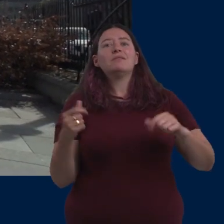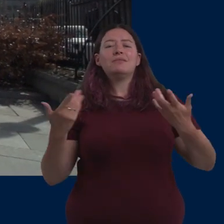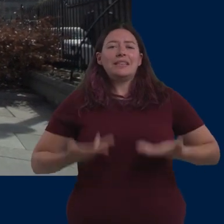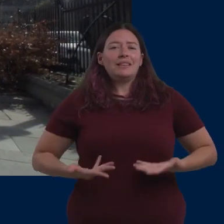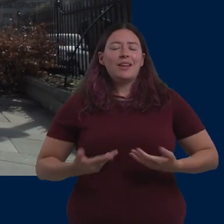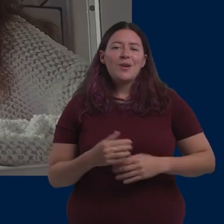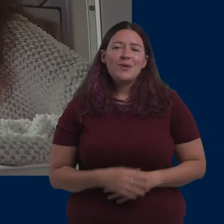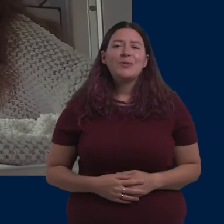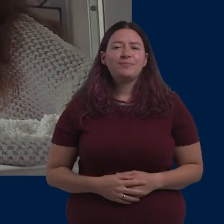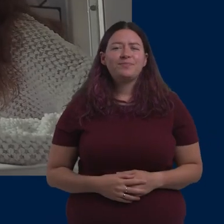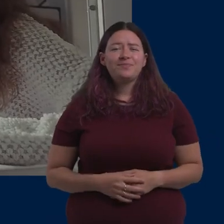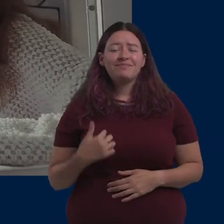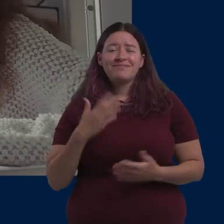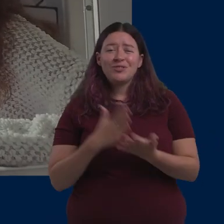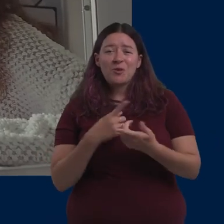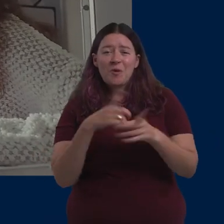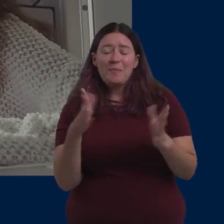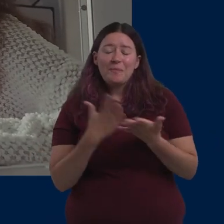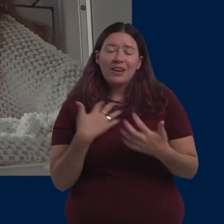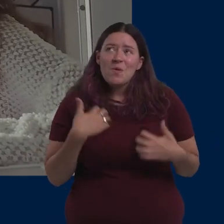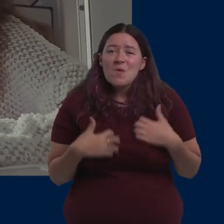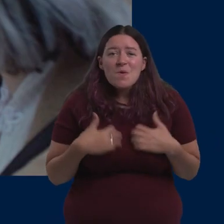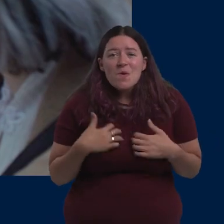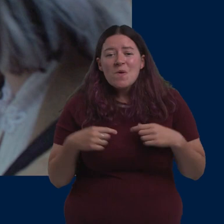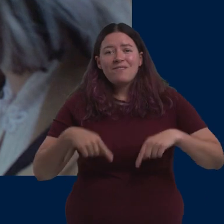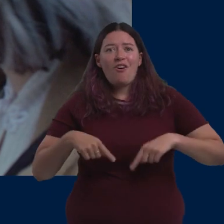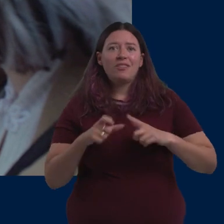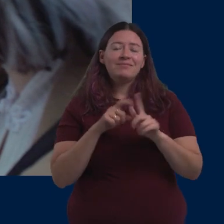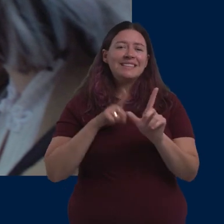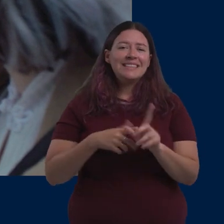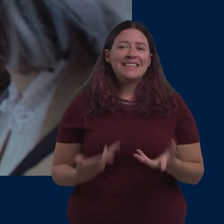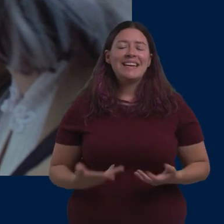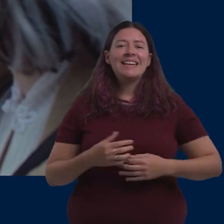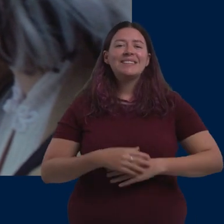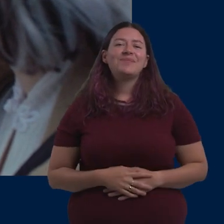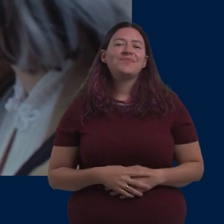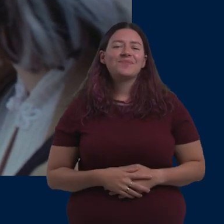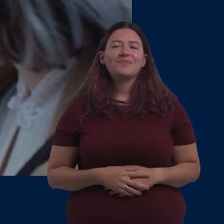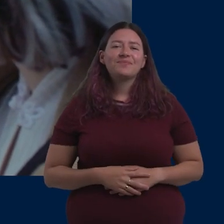arrived. I'm sure you all have been eagerly waiting for this day.